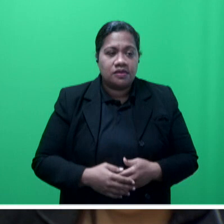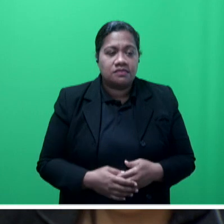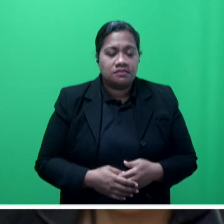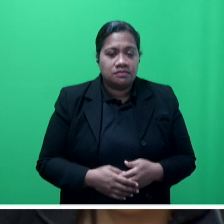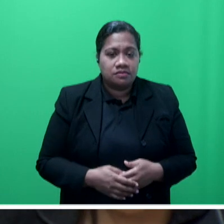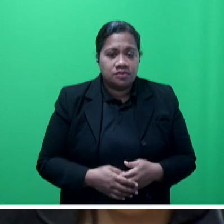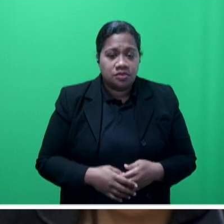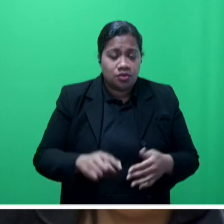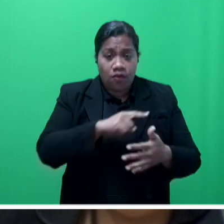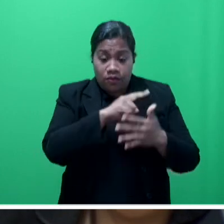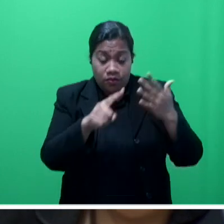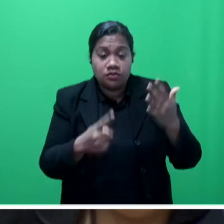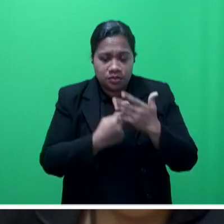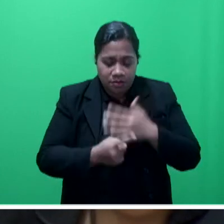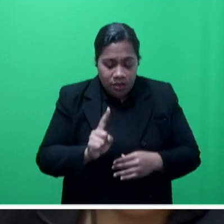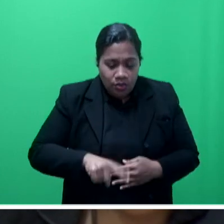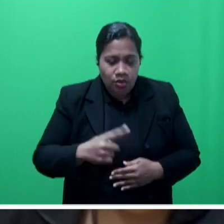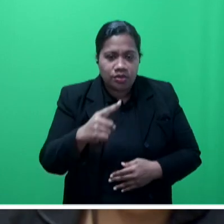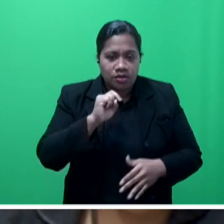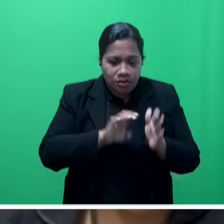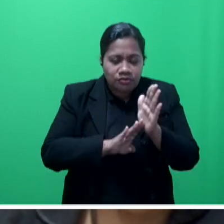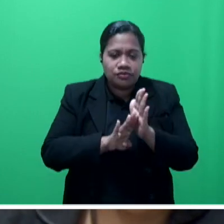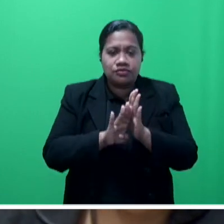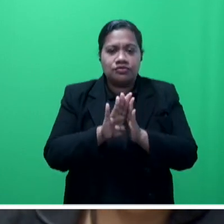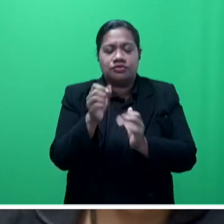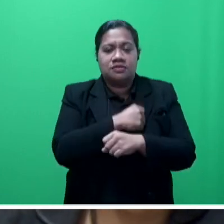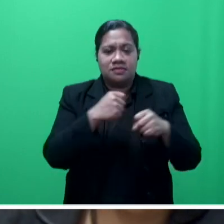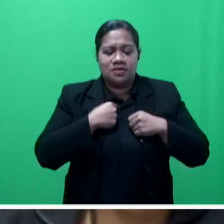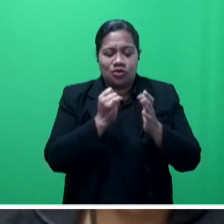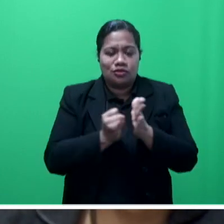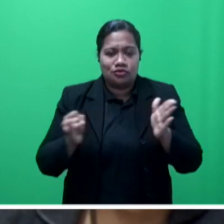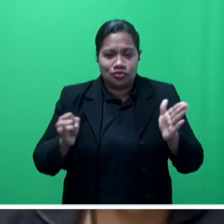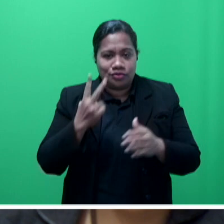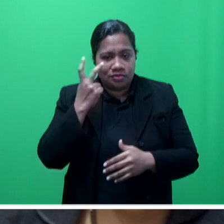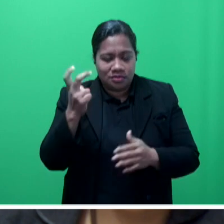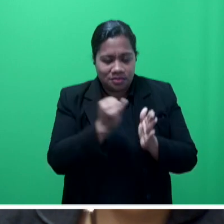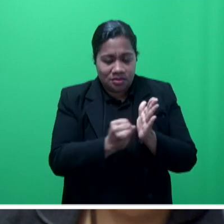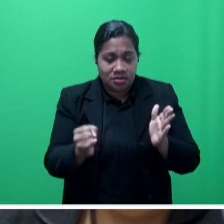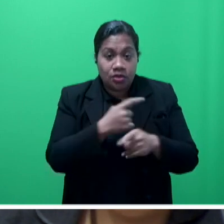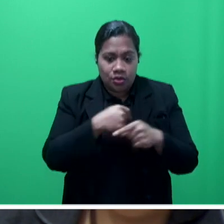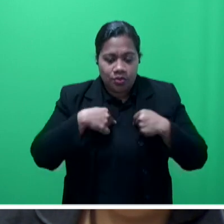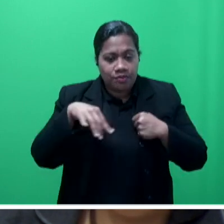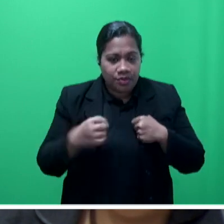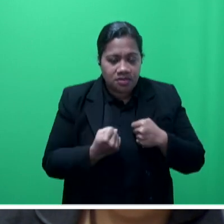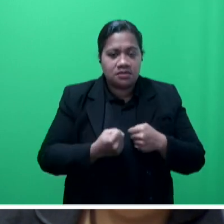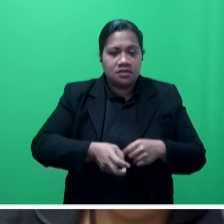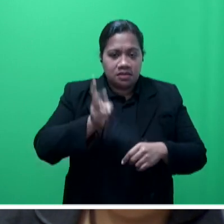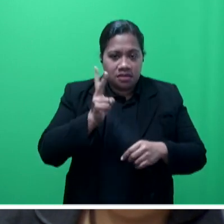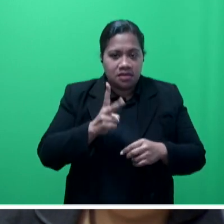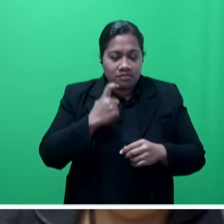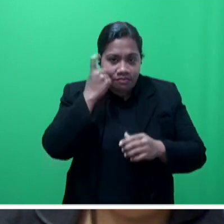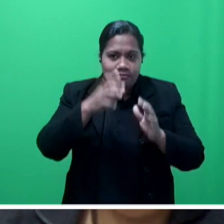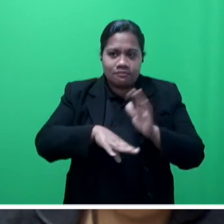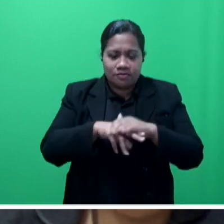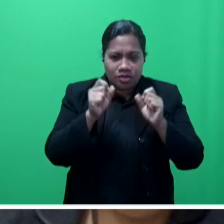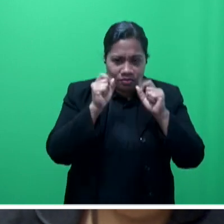continue to propel our industry towards a gradual recovery. However, we must, again, remain alert and be cautious to ensure that